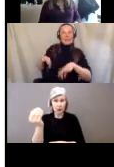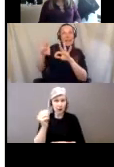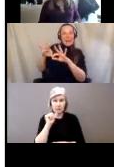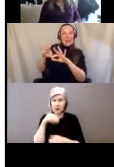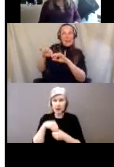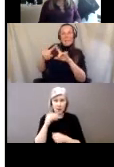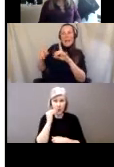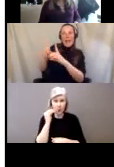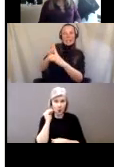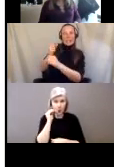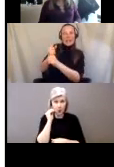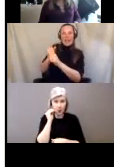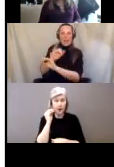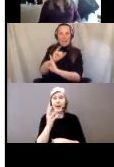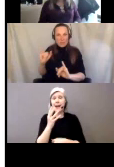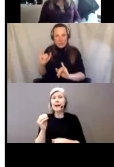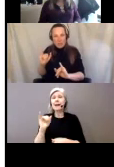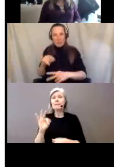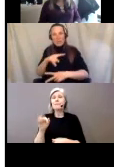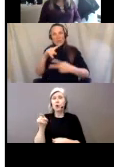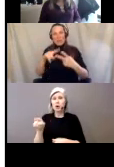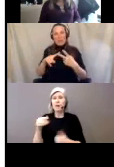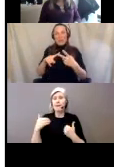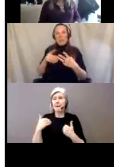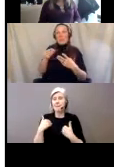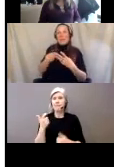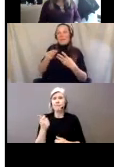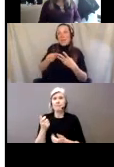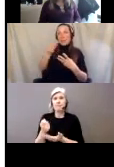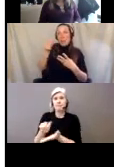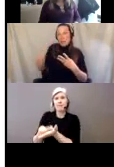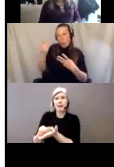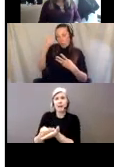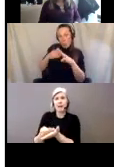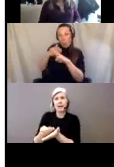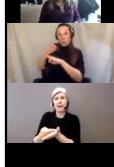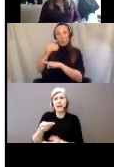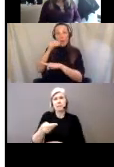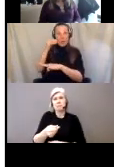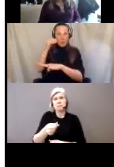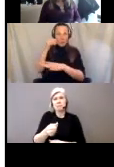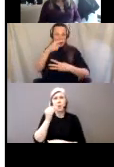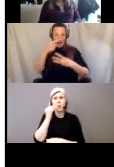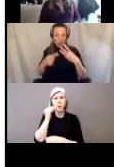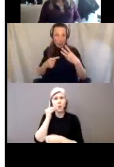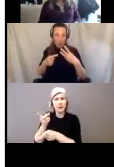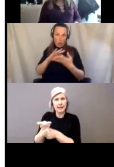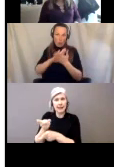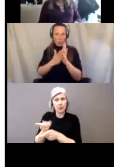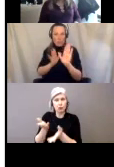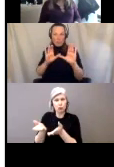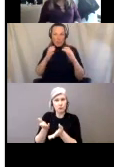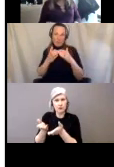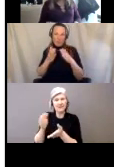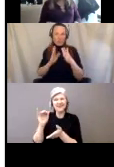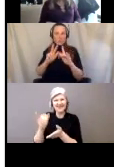direct funding for home care services. Those are the kind of the high level people who are included in phase 2, and